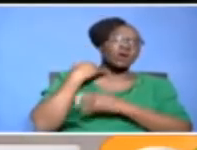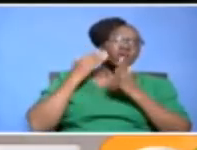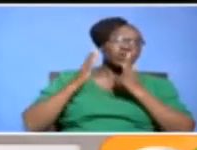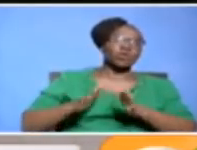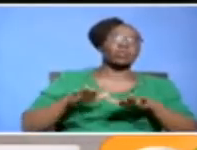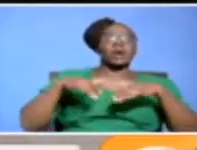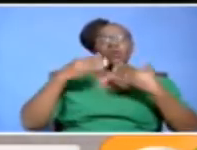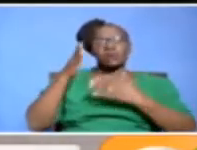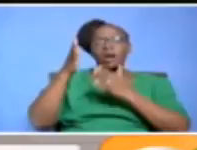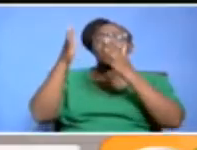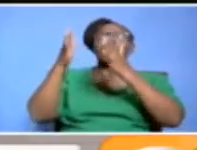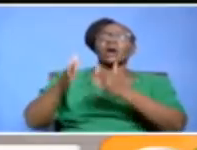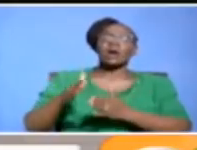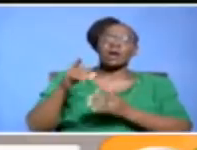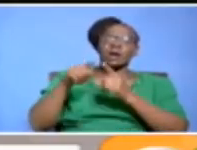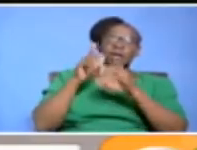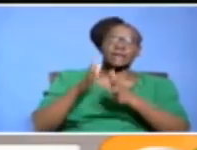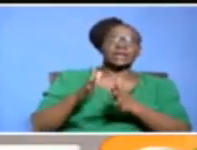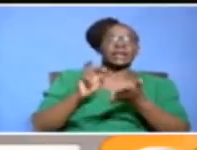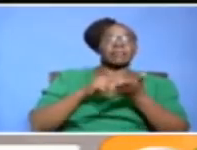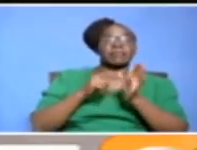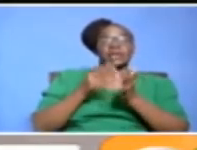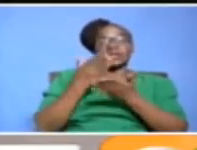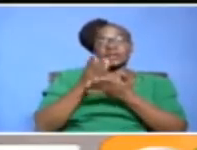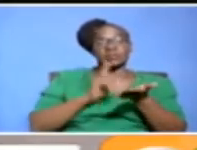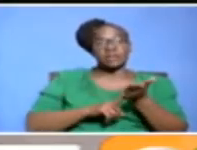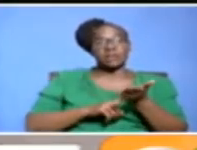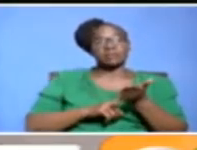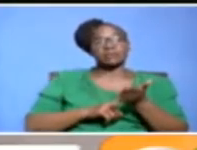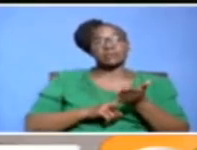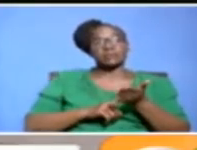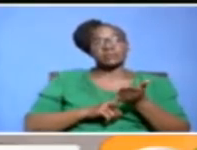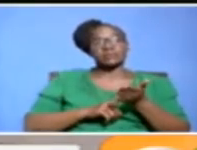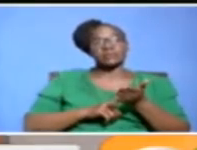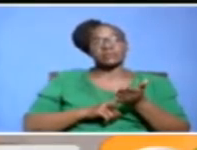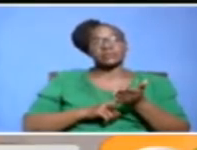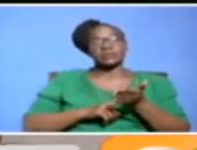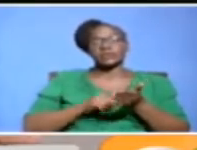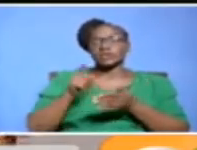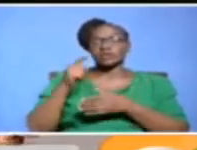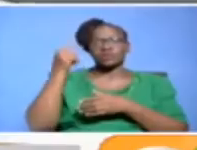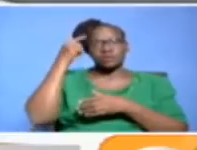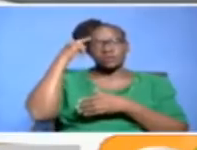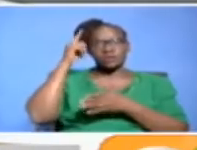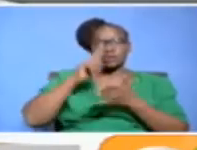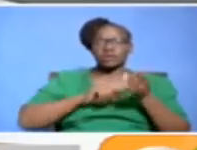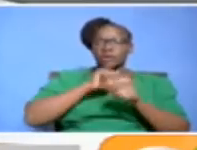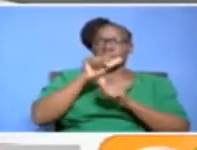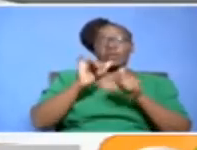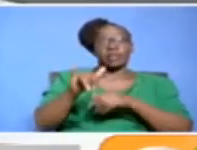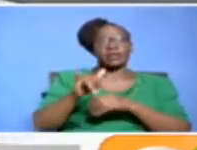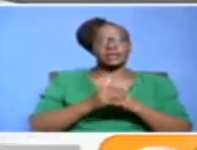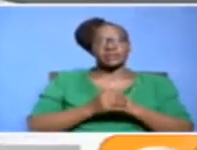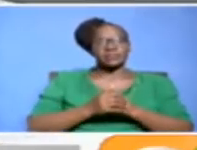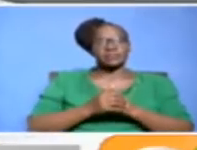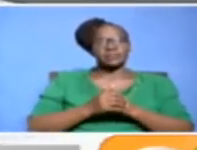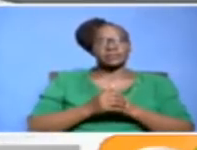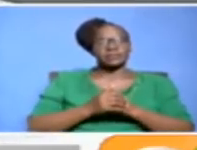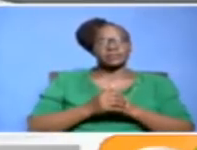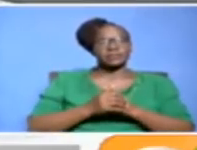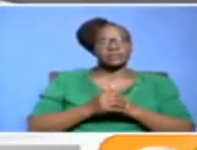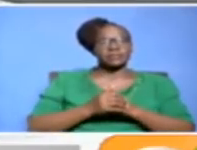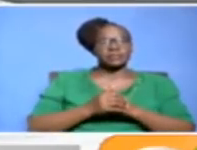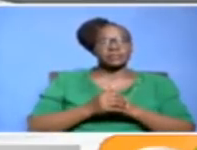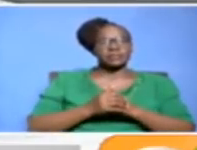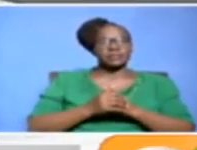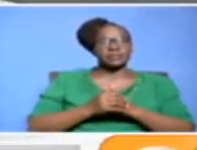know, at times it can go to the extreme of what he said, extrajudicial killings. What do you make of that, Miriam? Because these are still children when